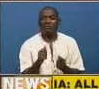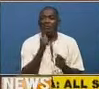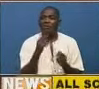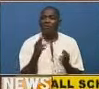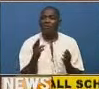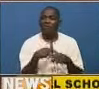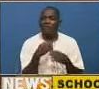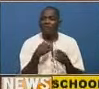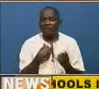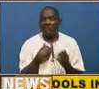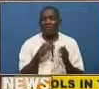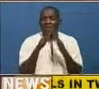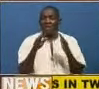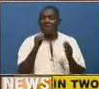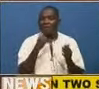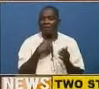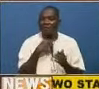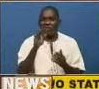What's your dream?